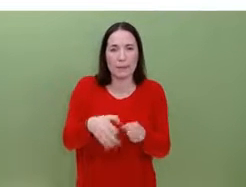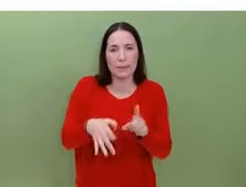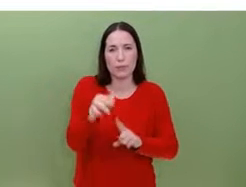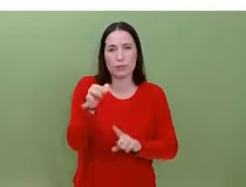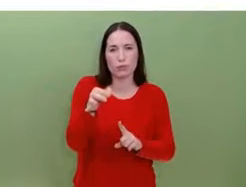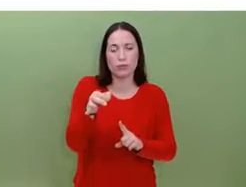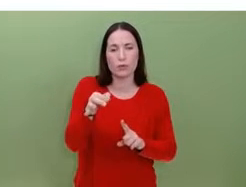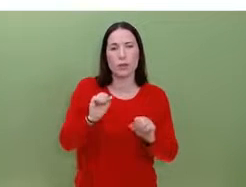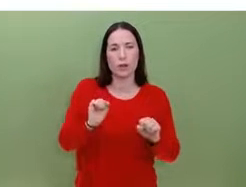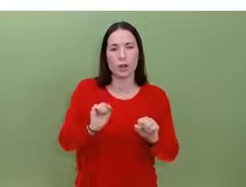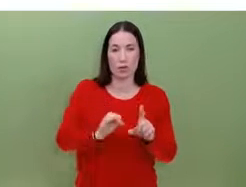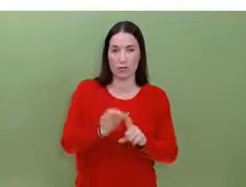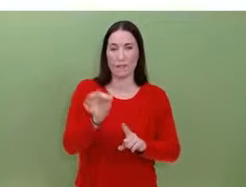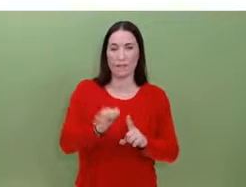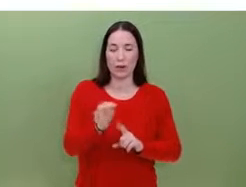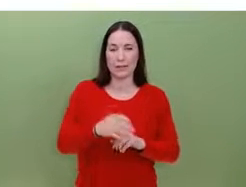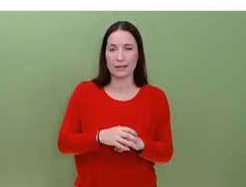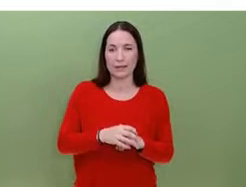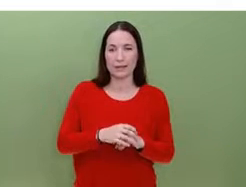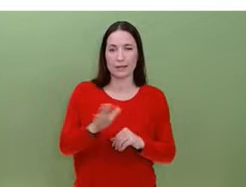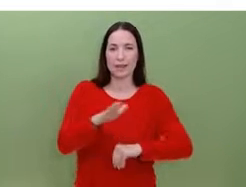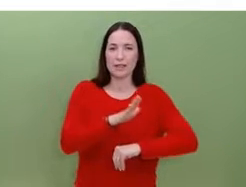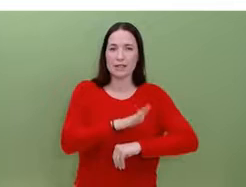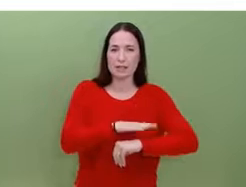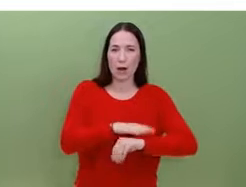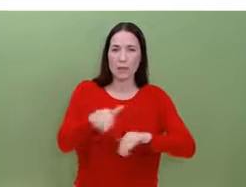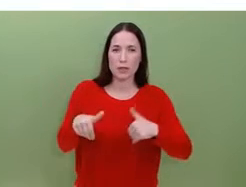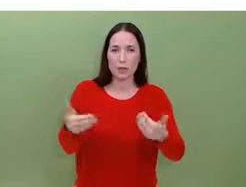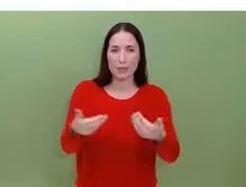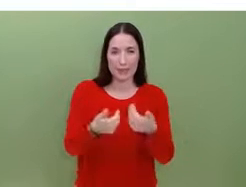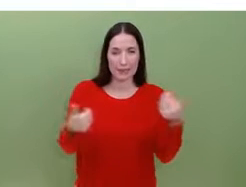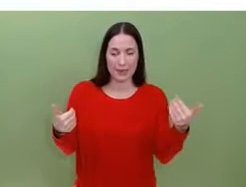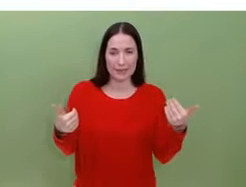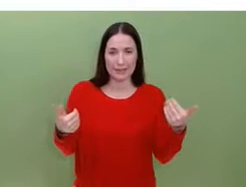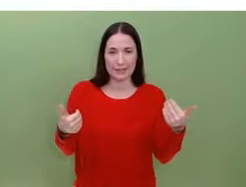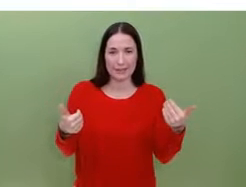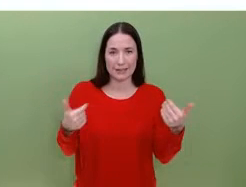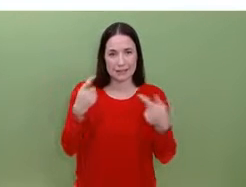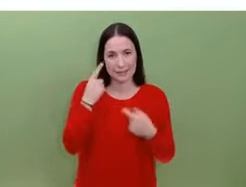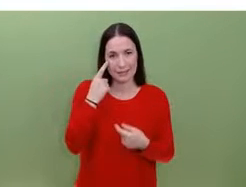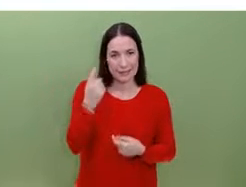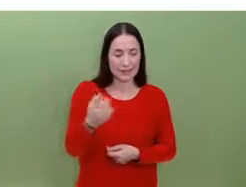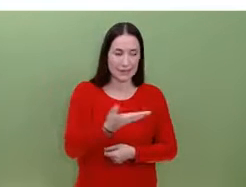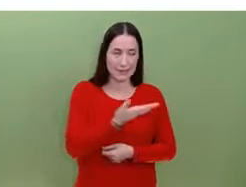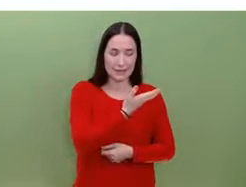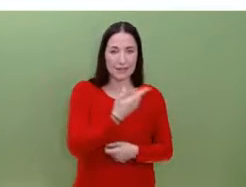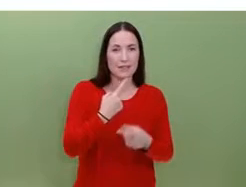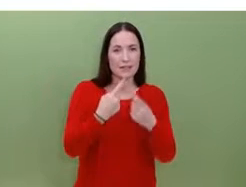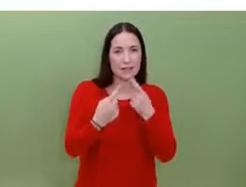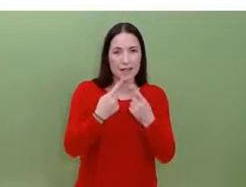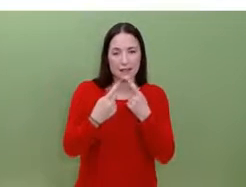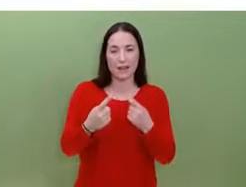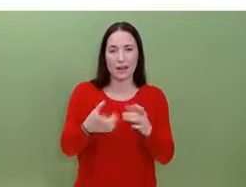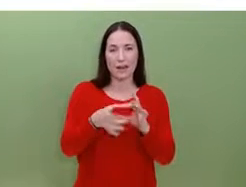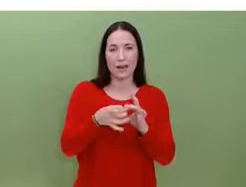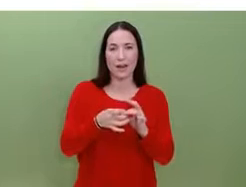a service by time split, and the data is based on referral to first contact with a